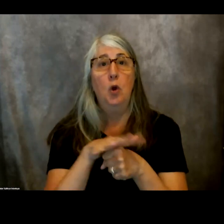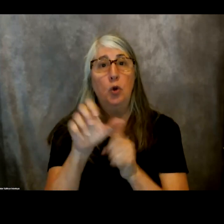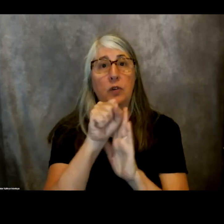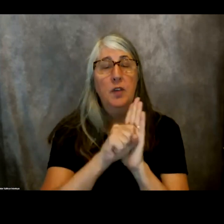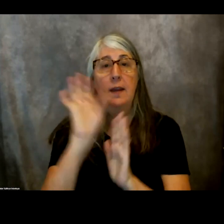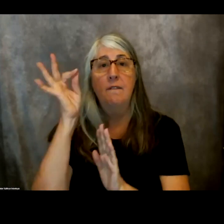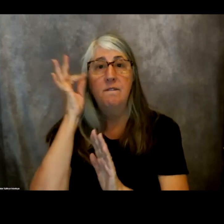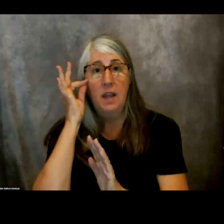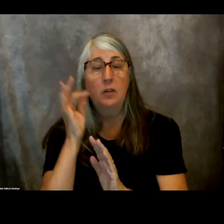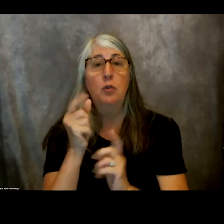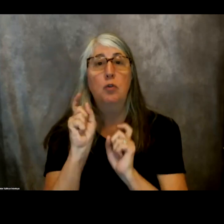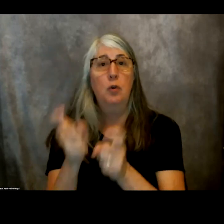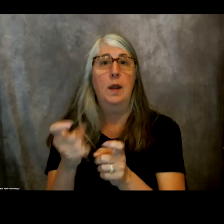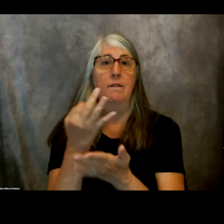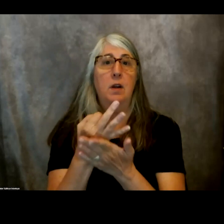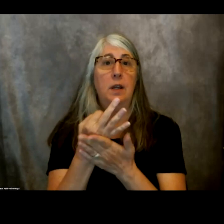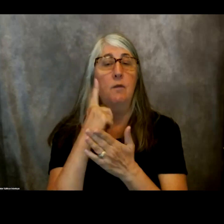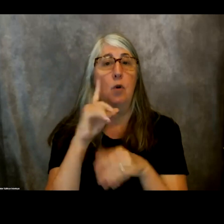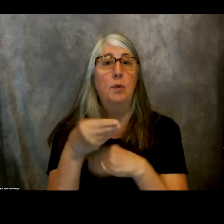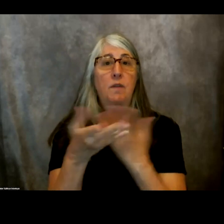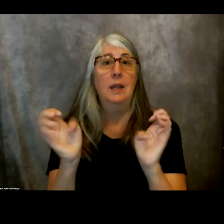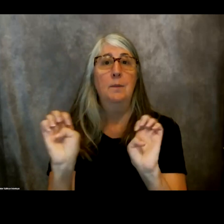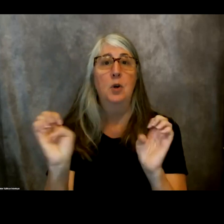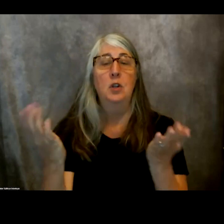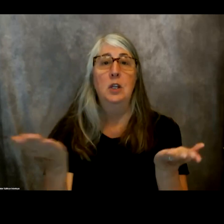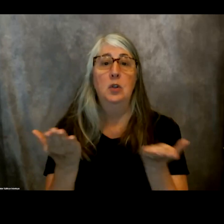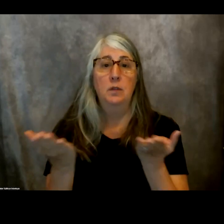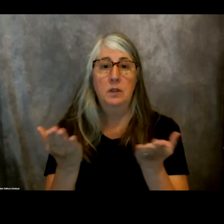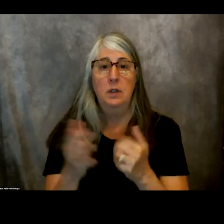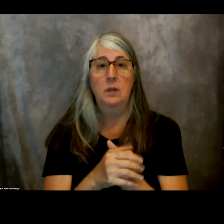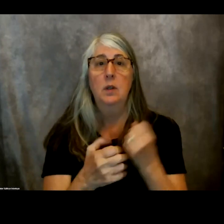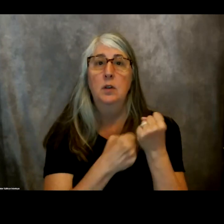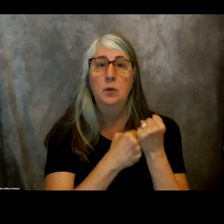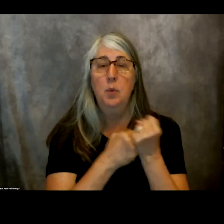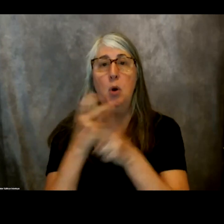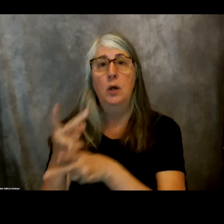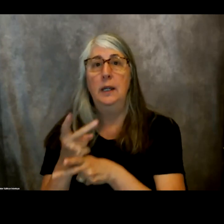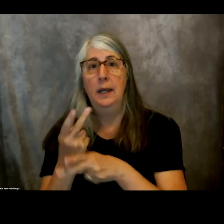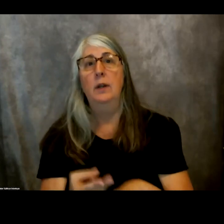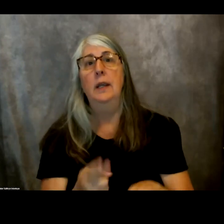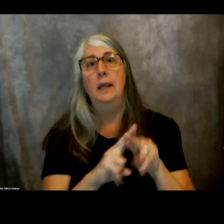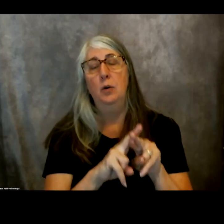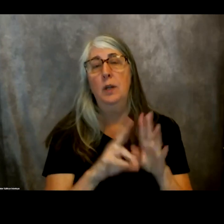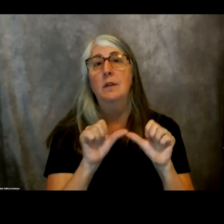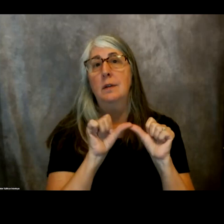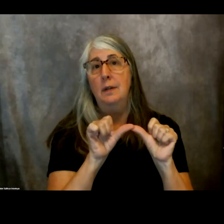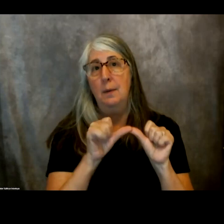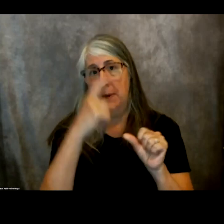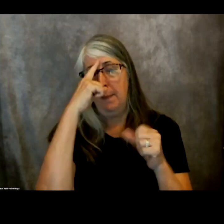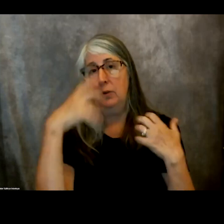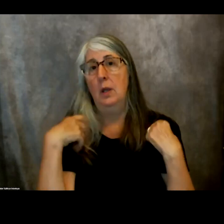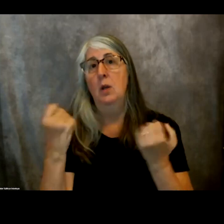whereas emergency services supports parity, increasing the sustainability of mental health services as part of